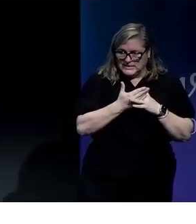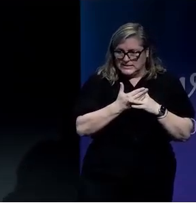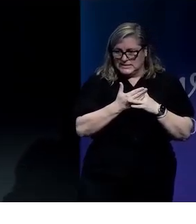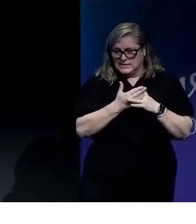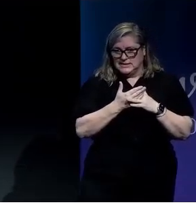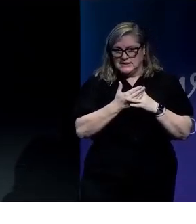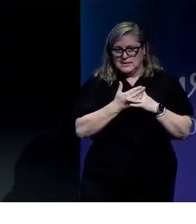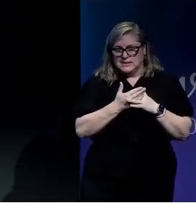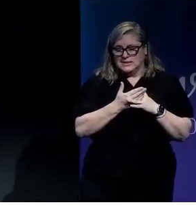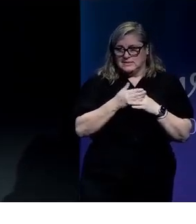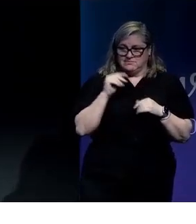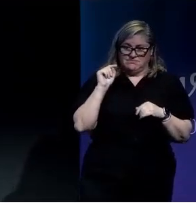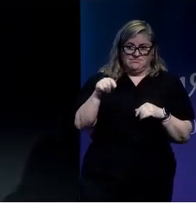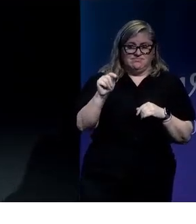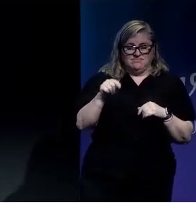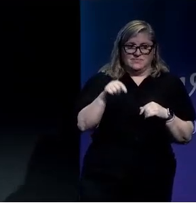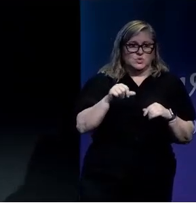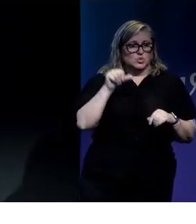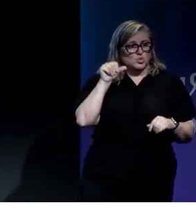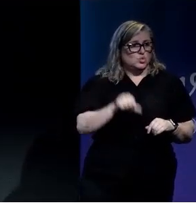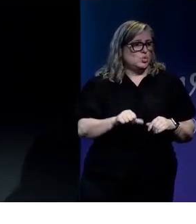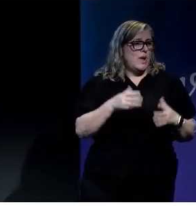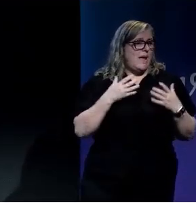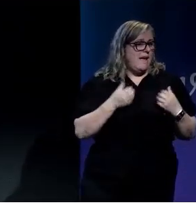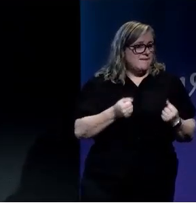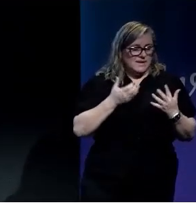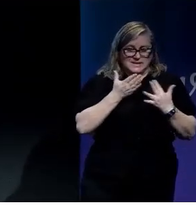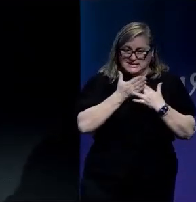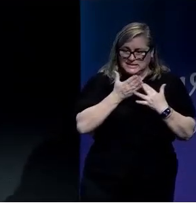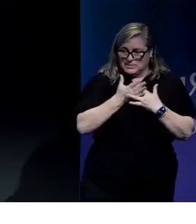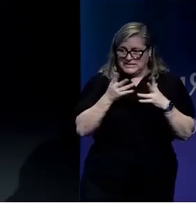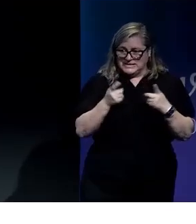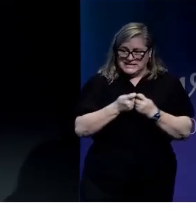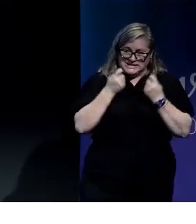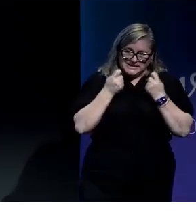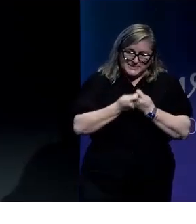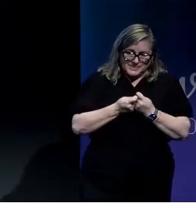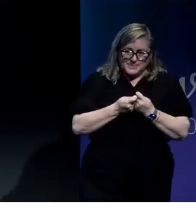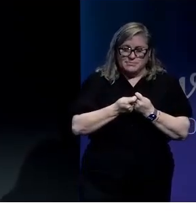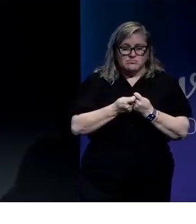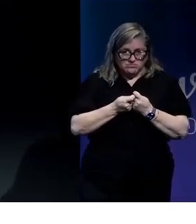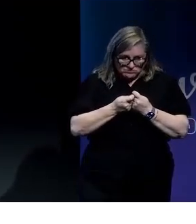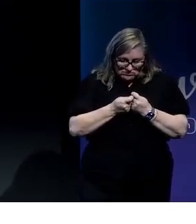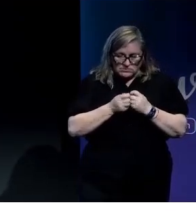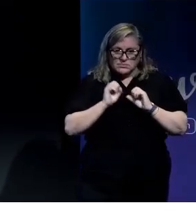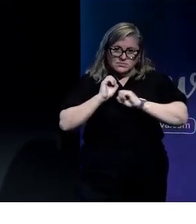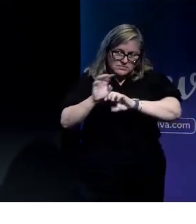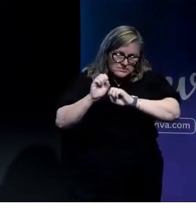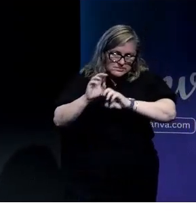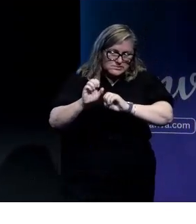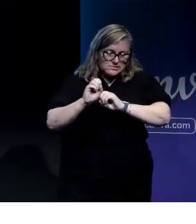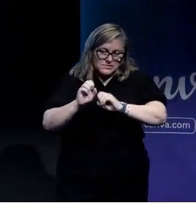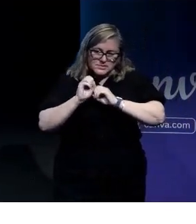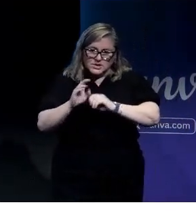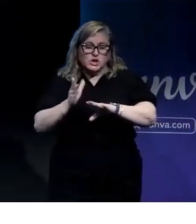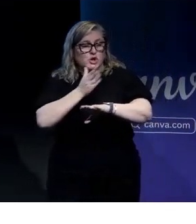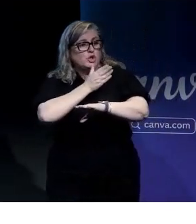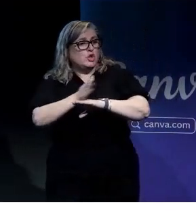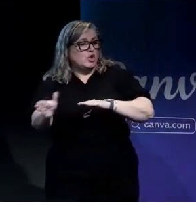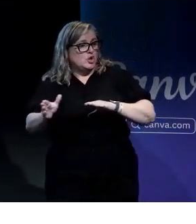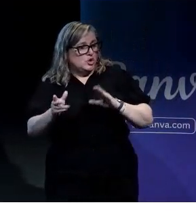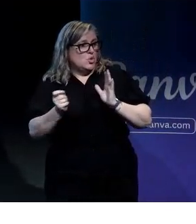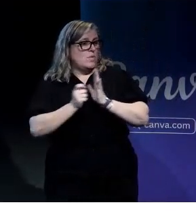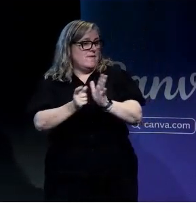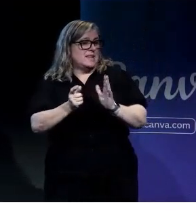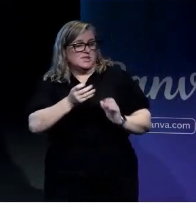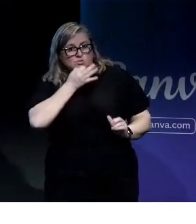where you should have the accessibility team informed about the new vendor requests so that